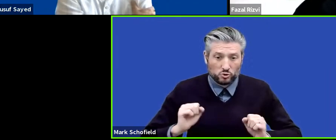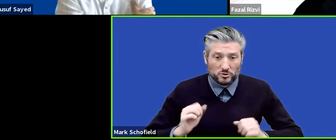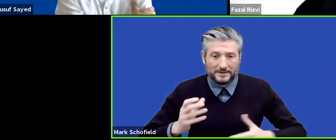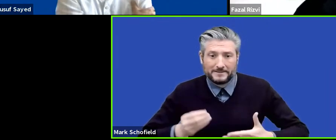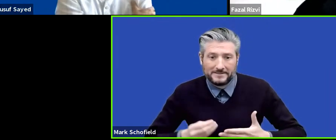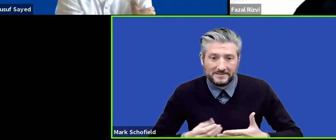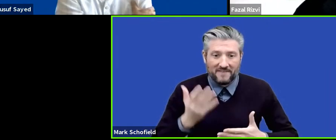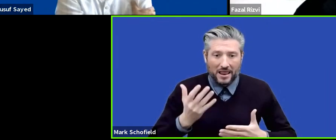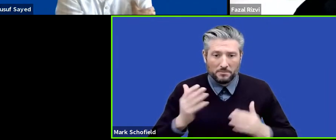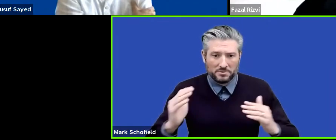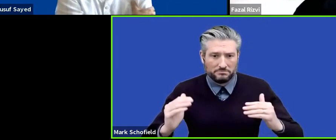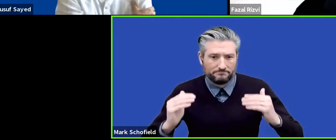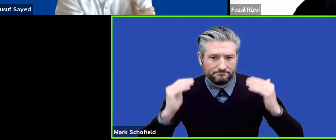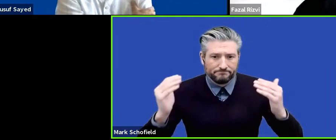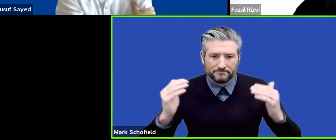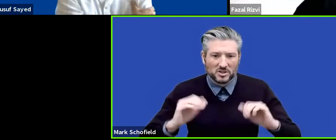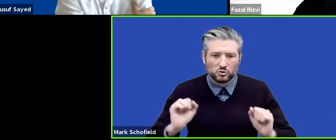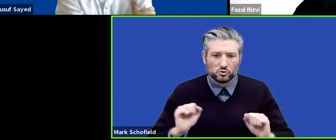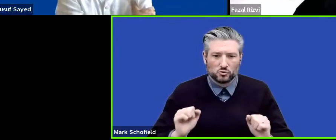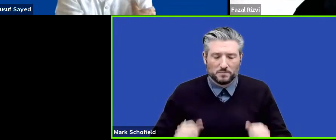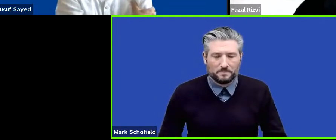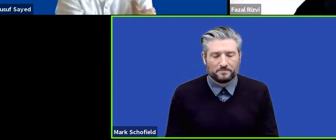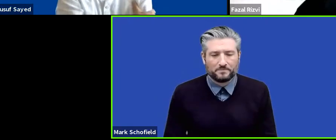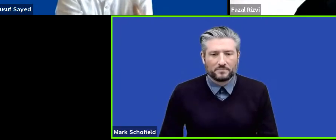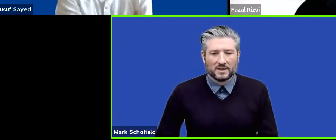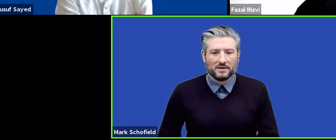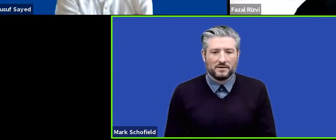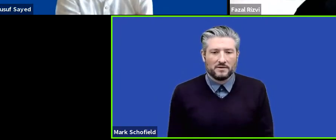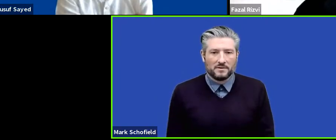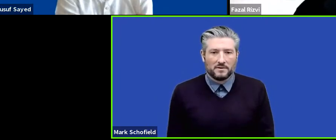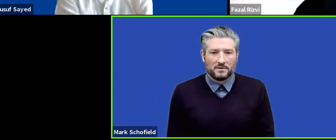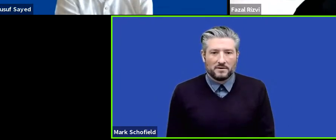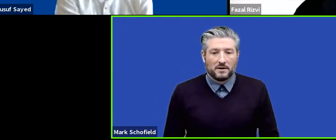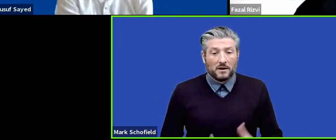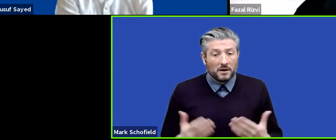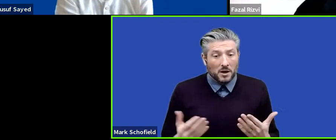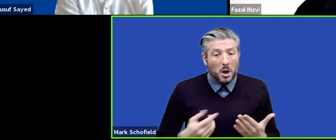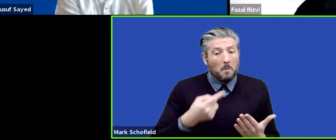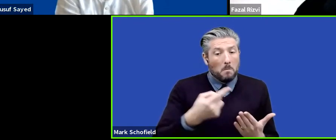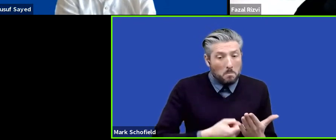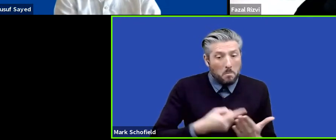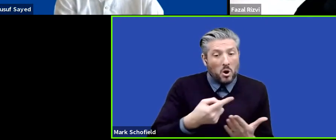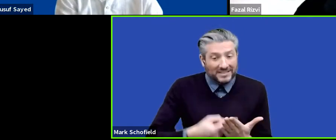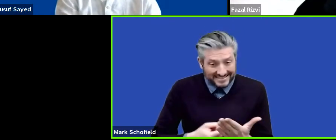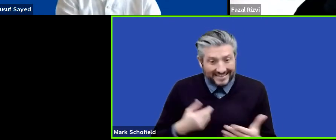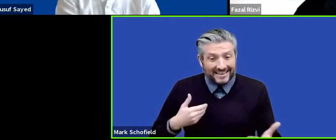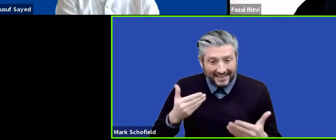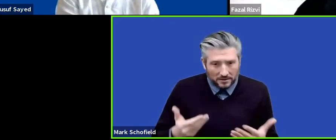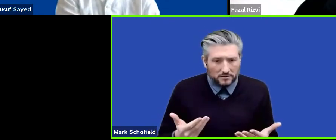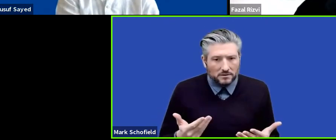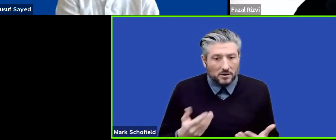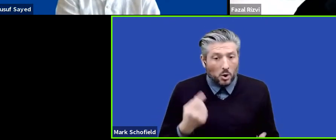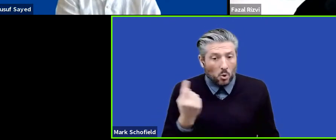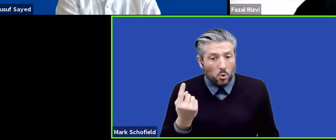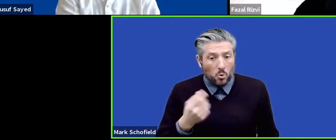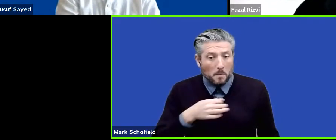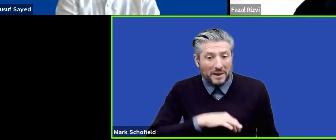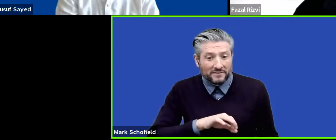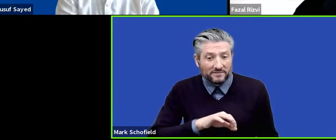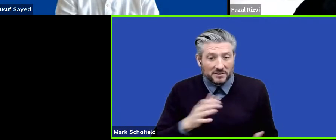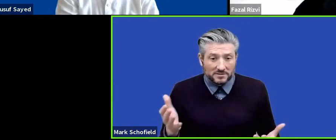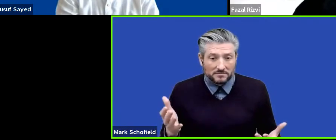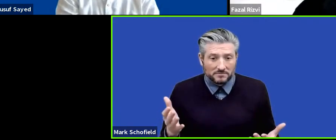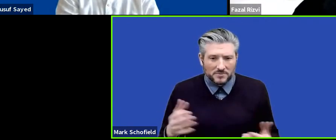think that meant that the people who benefited from those policies were disproportionately the better